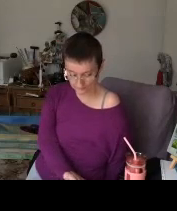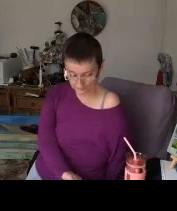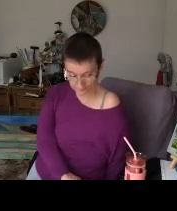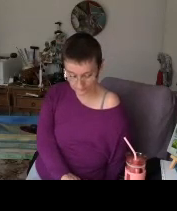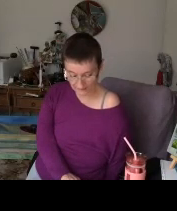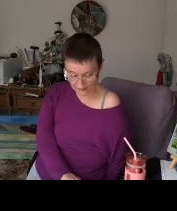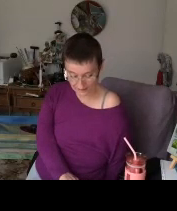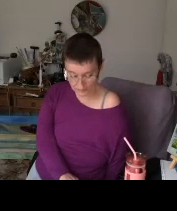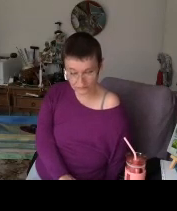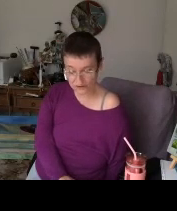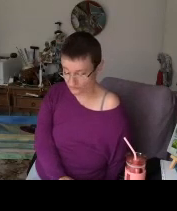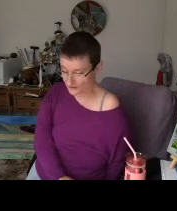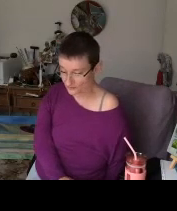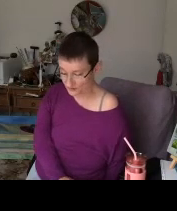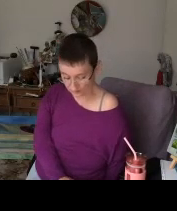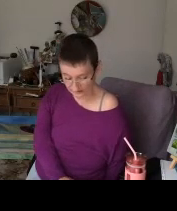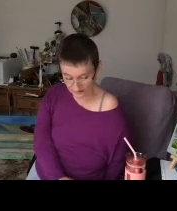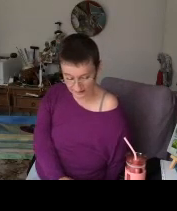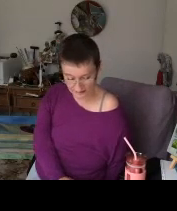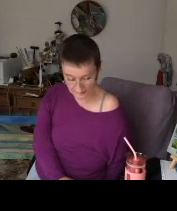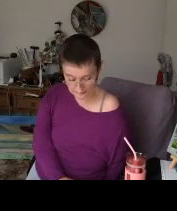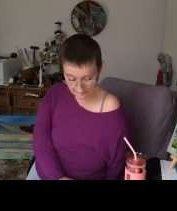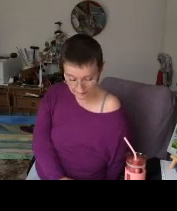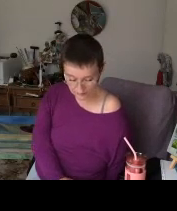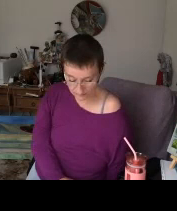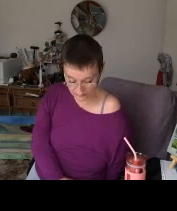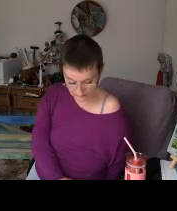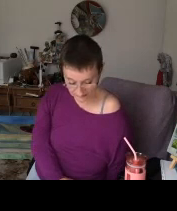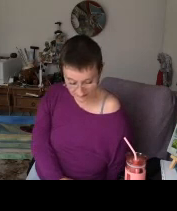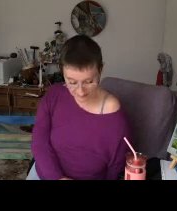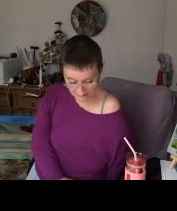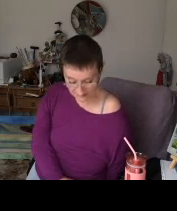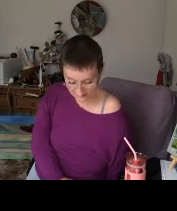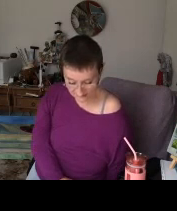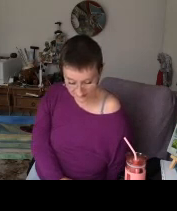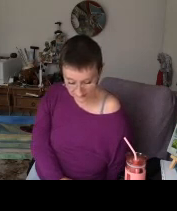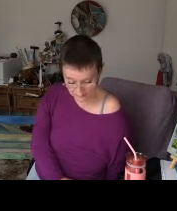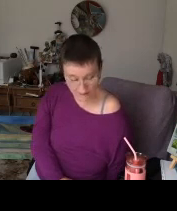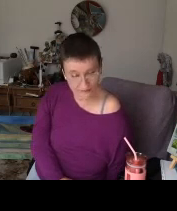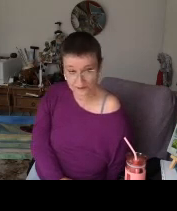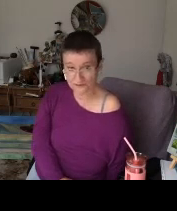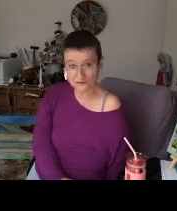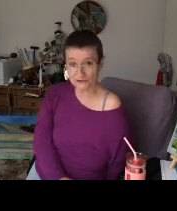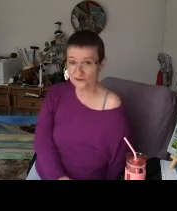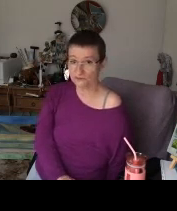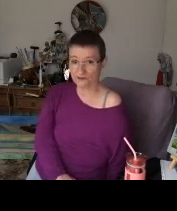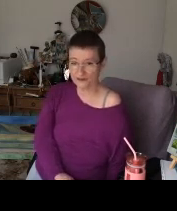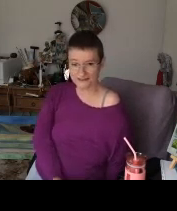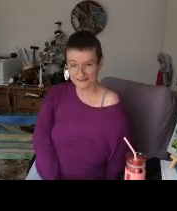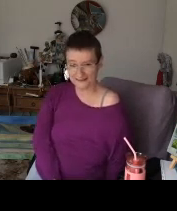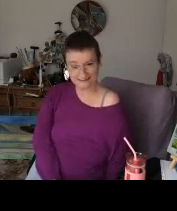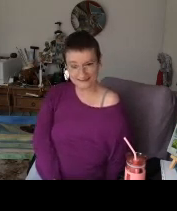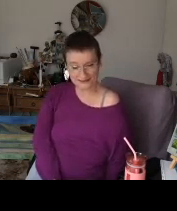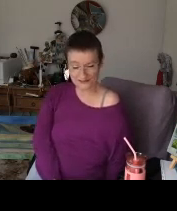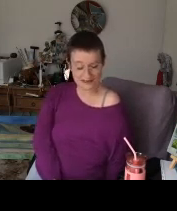that. And then we've just right up to present day. So present day is, I think the future looks